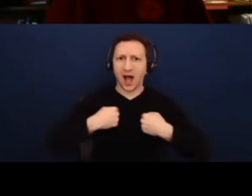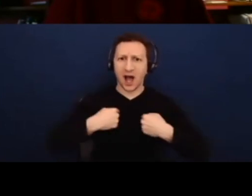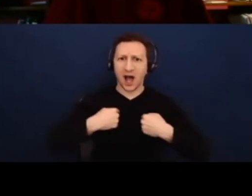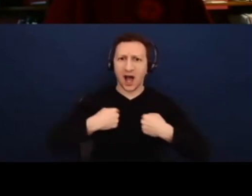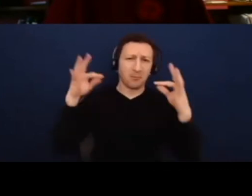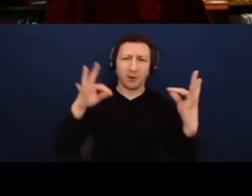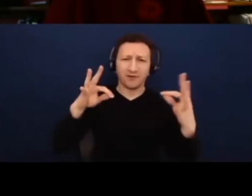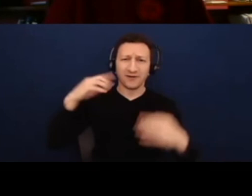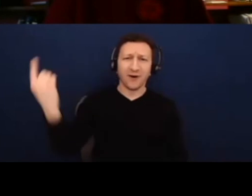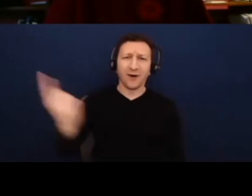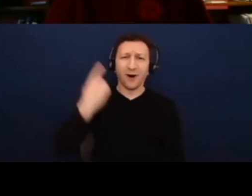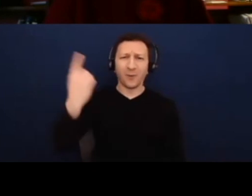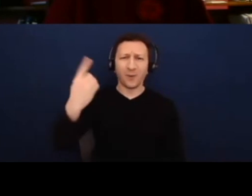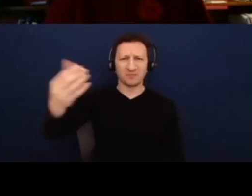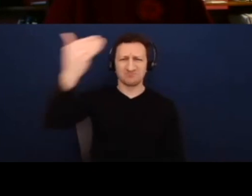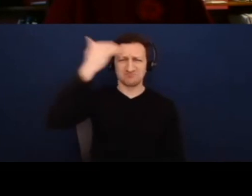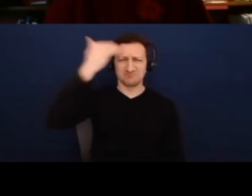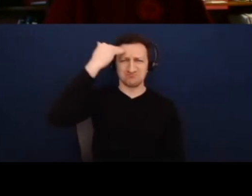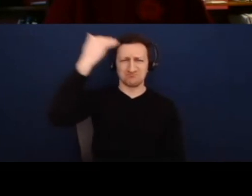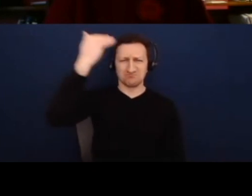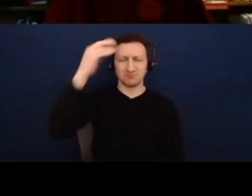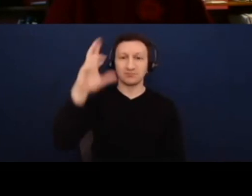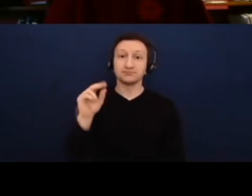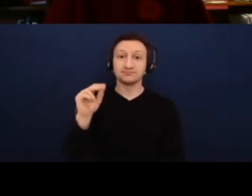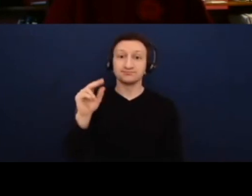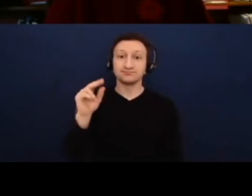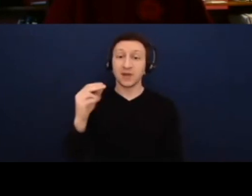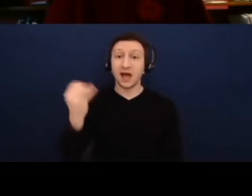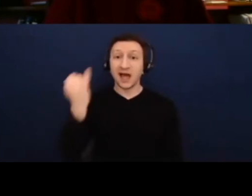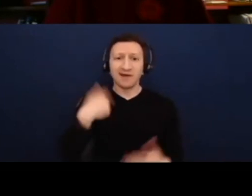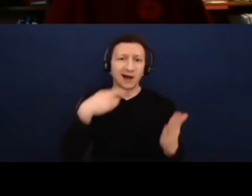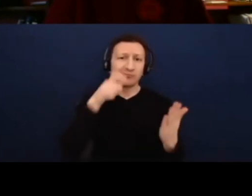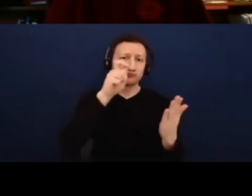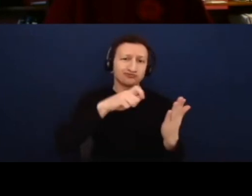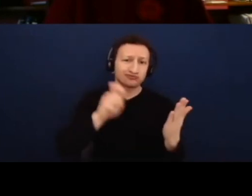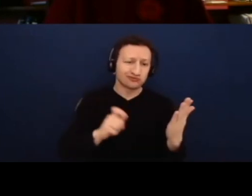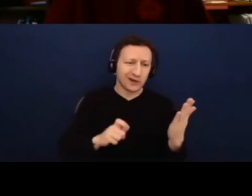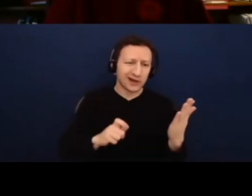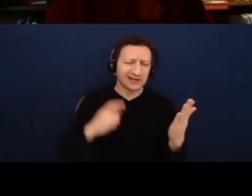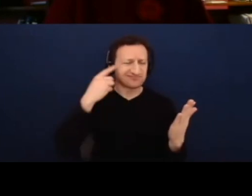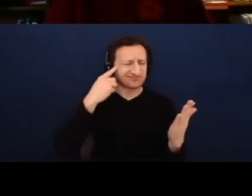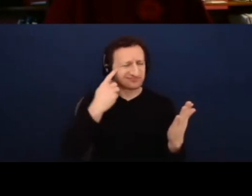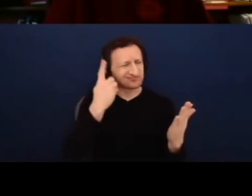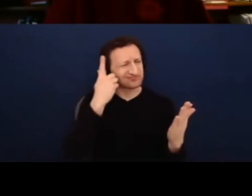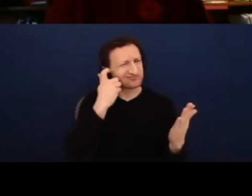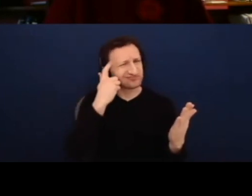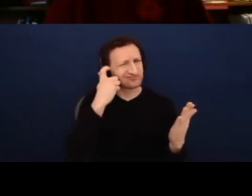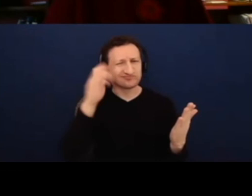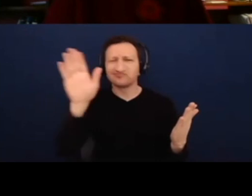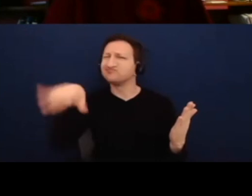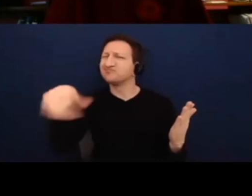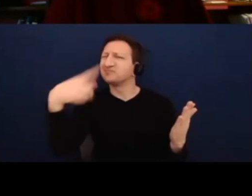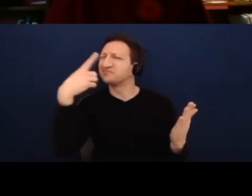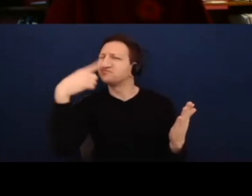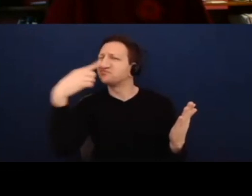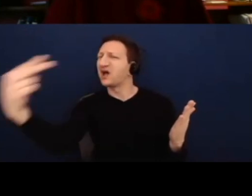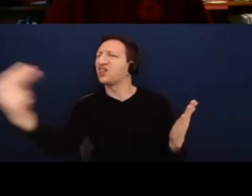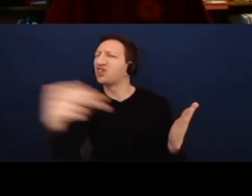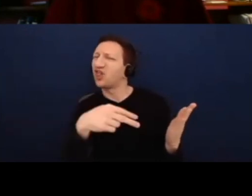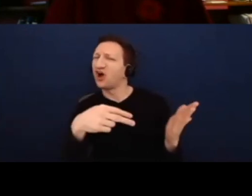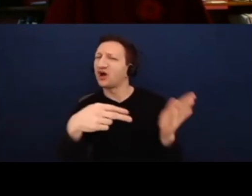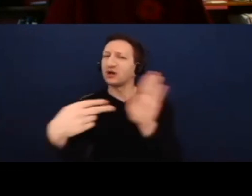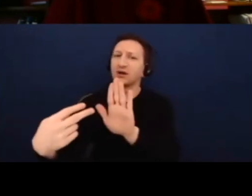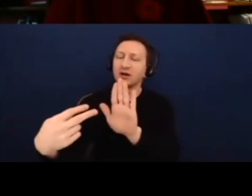We ask questions in real time. If one of us is stuck or needs another set of eyes on something, we